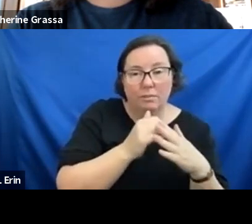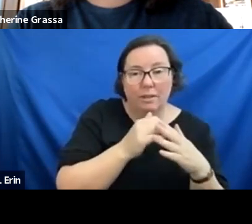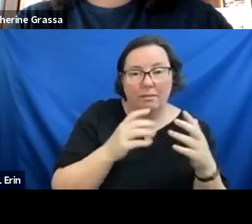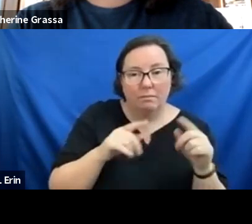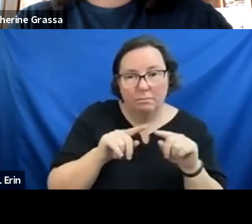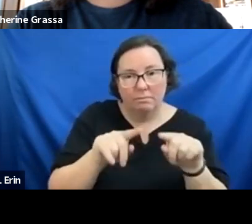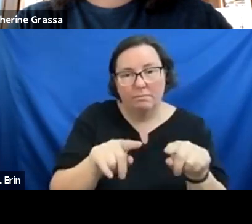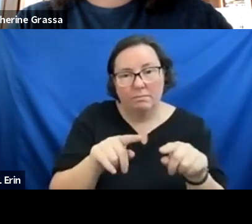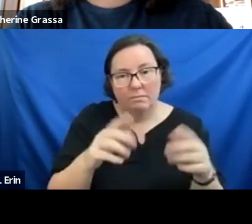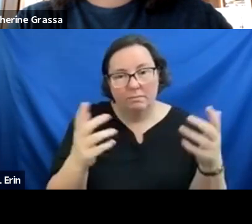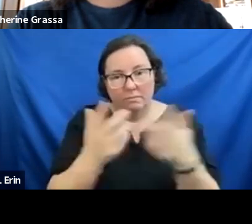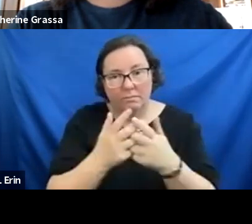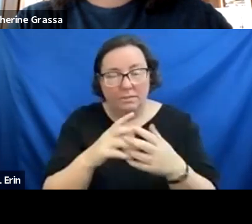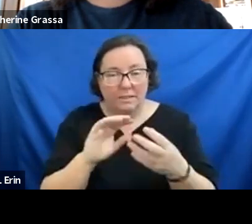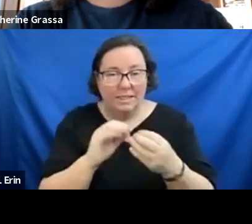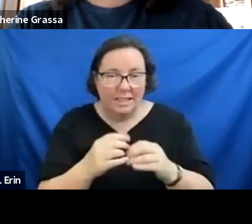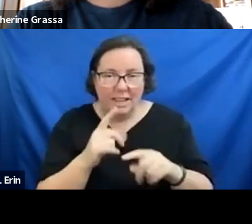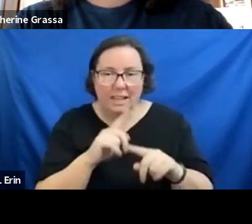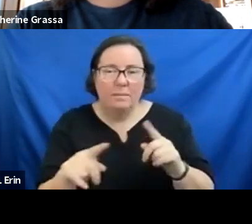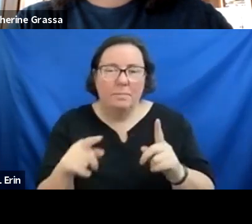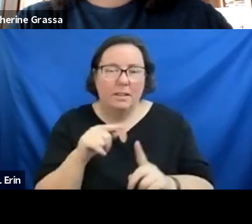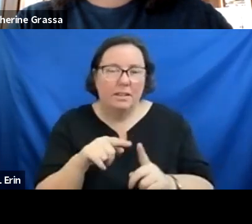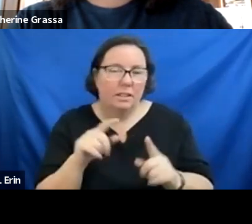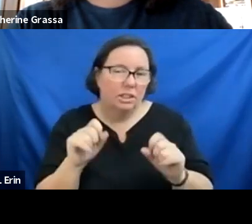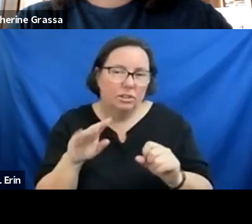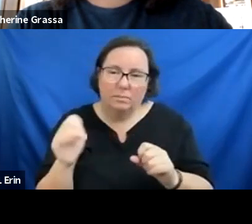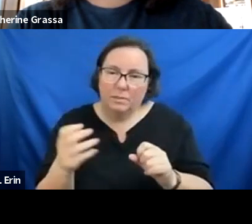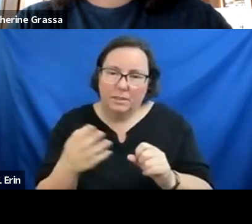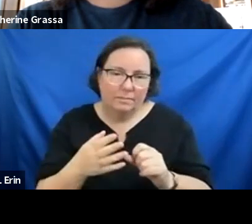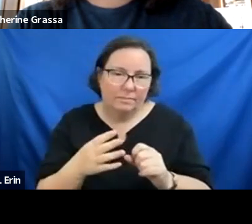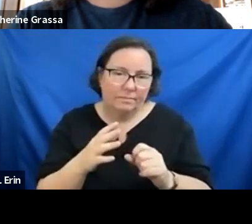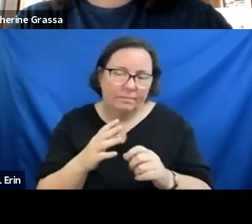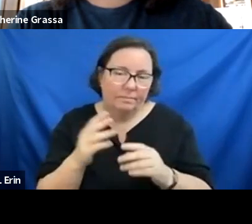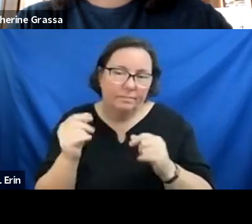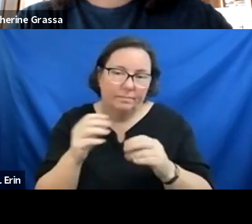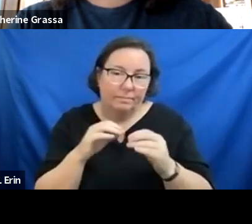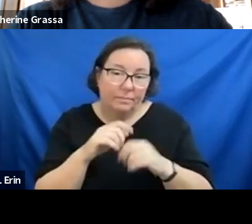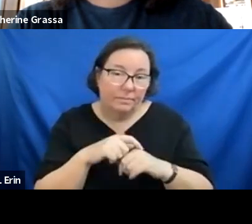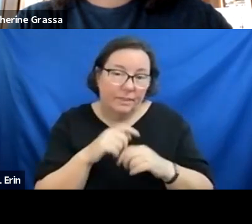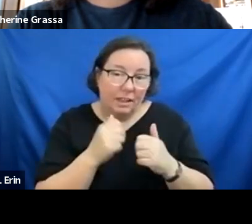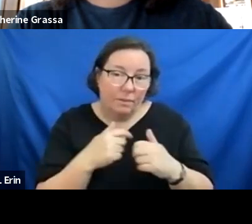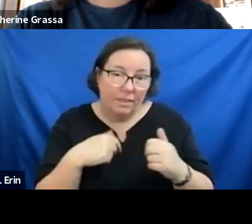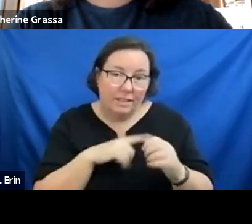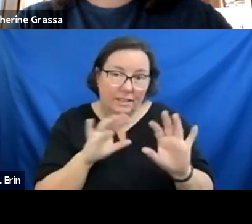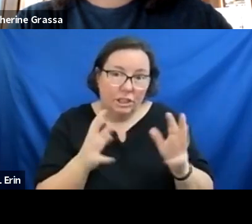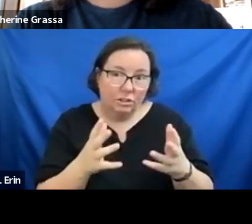census tract data. But it could be spending more time with us as a